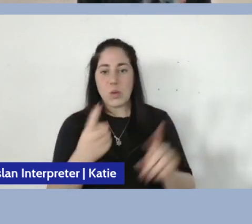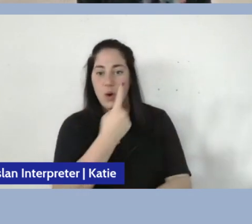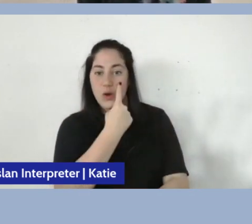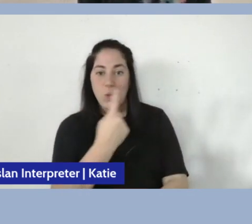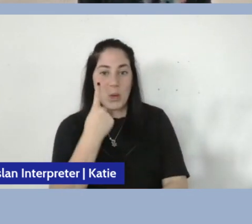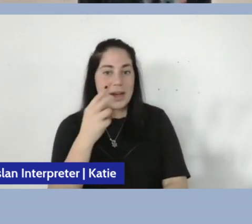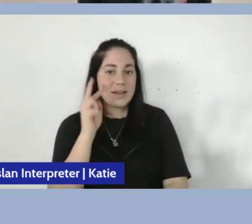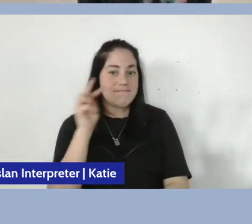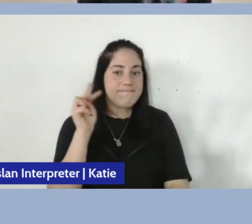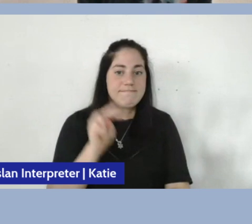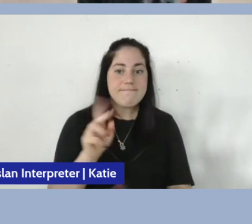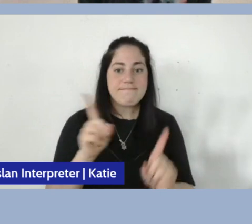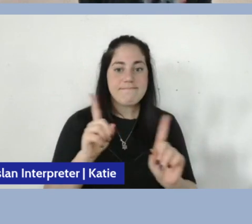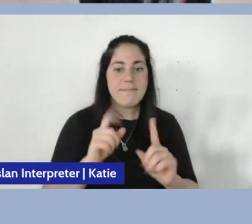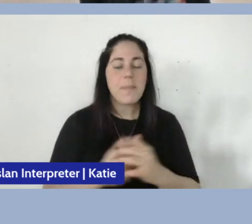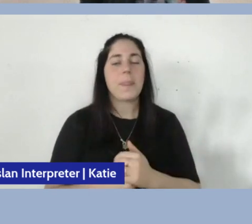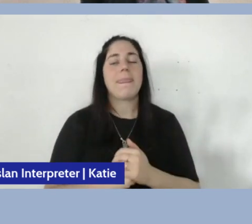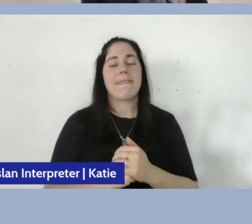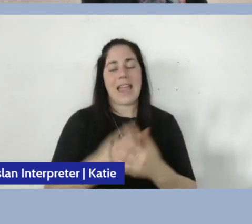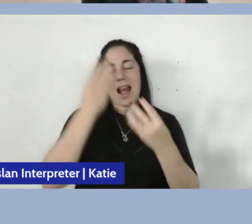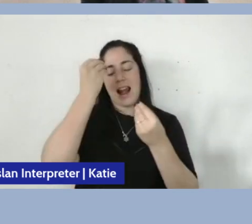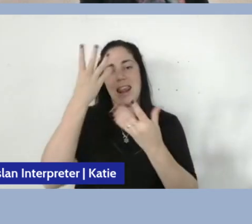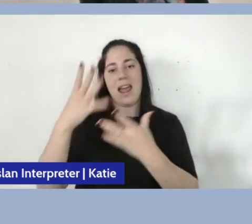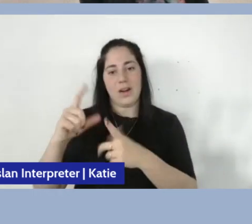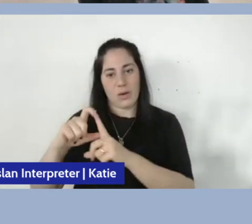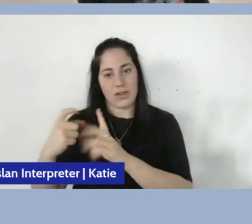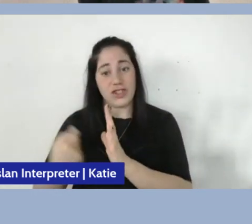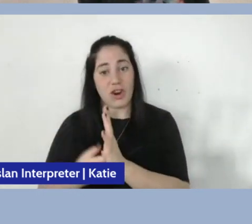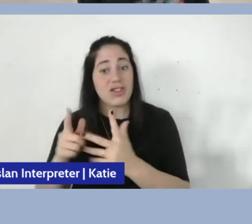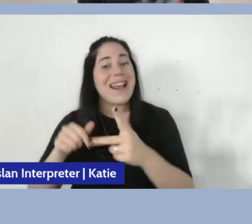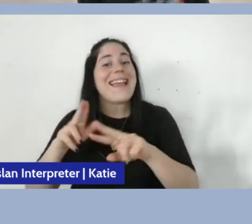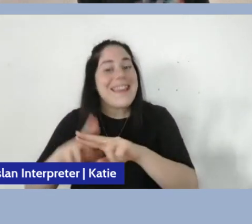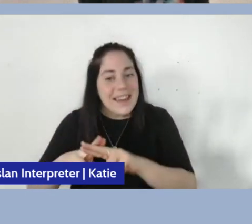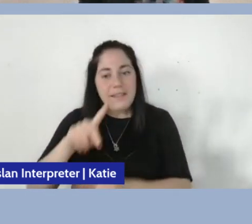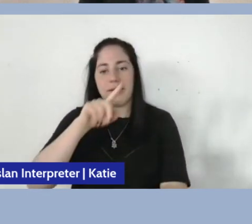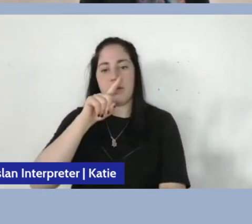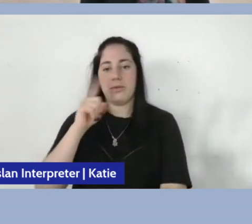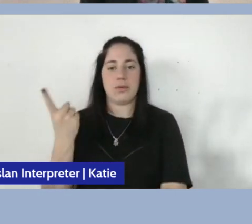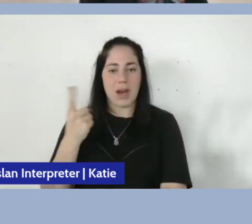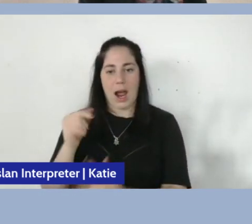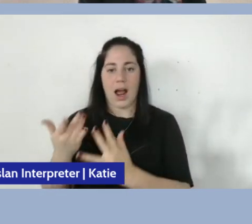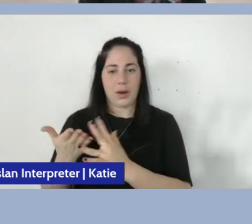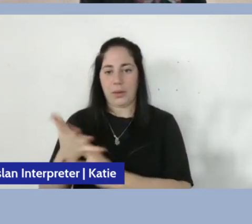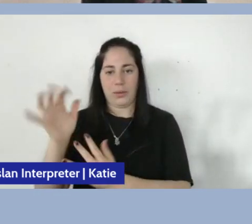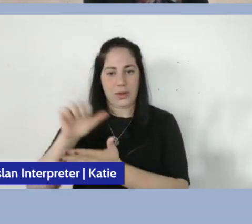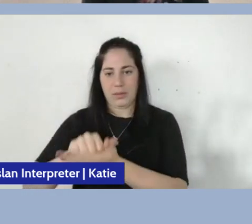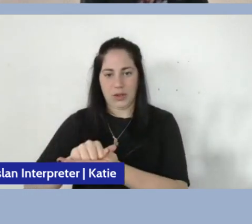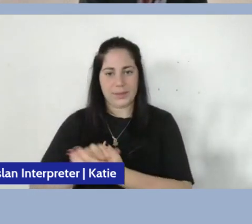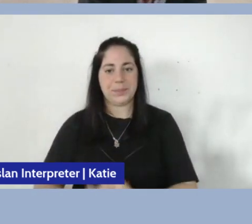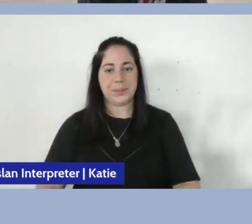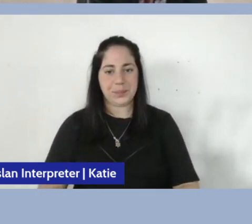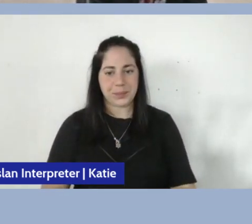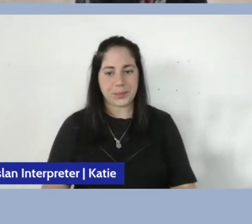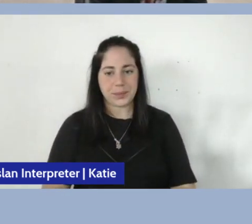saw, and convey that to the clinician if you weren't able to convey all of those things during the interaction itself.